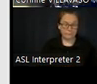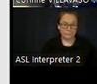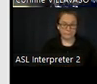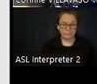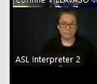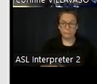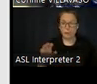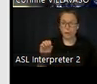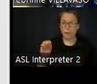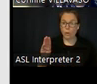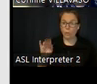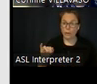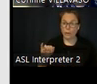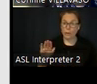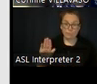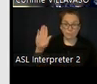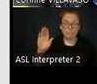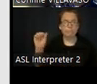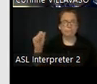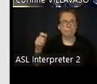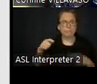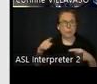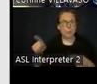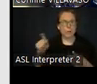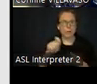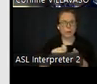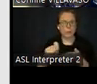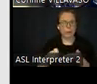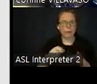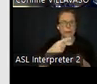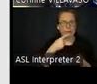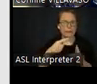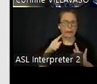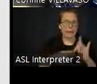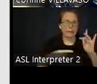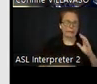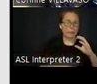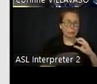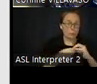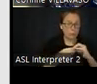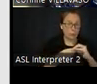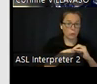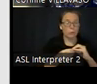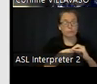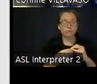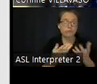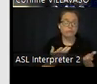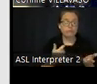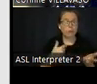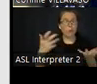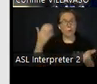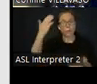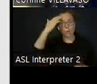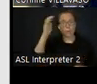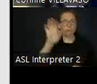Co-Chair Obi? Yeah, and as I wrote this, like, you know, especially with the absence totals, we'd want to know like kind of an